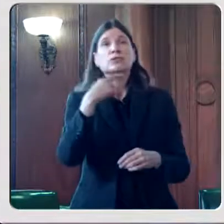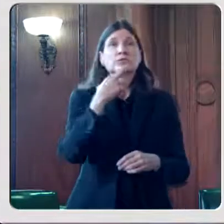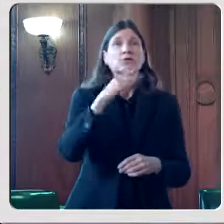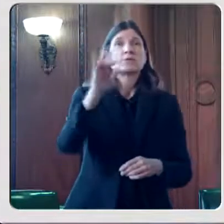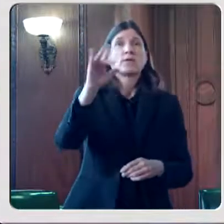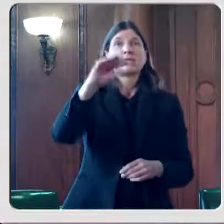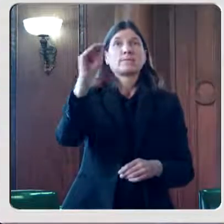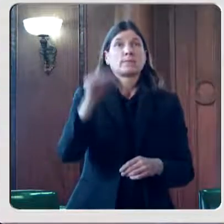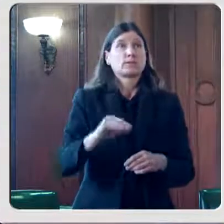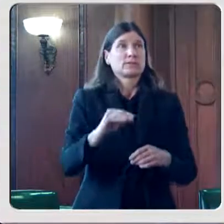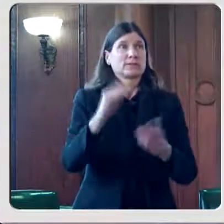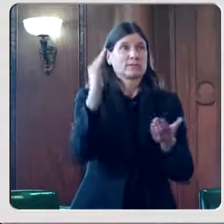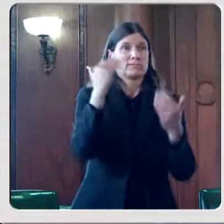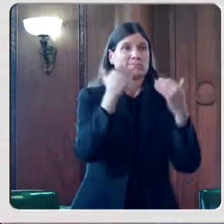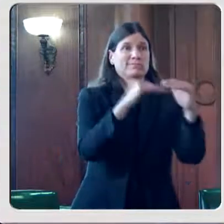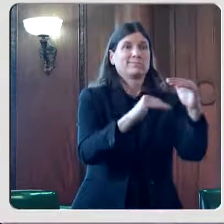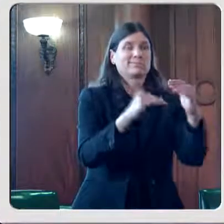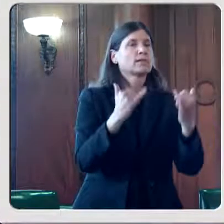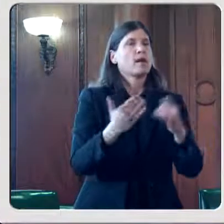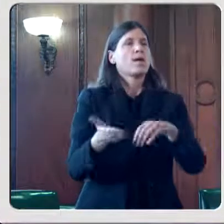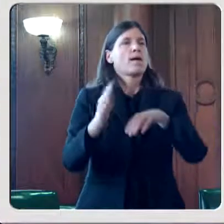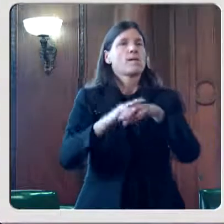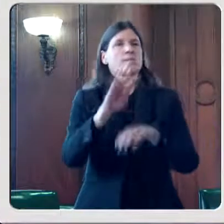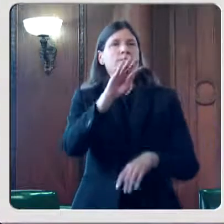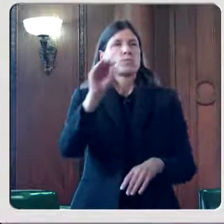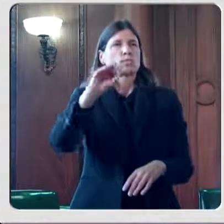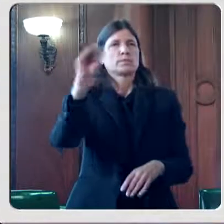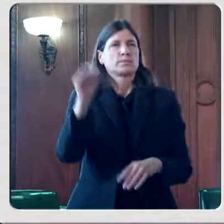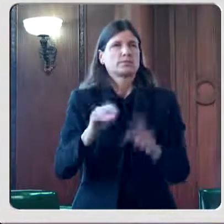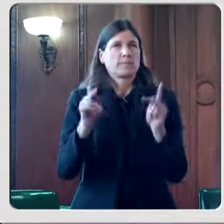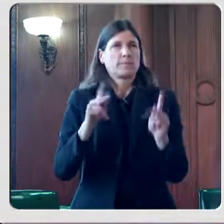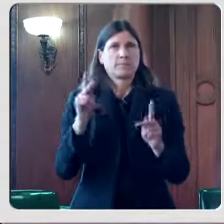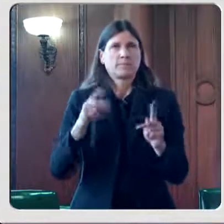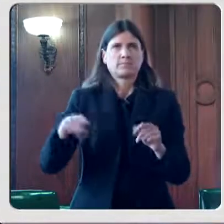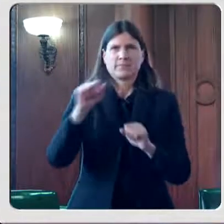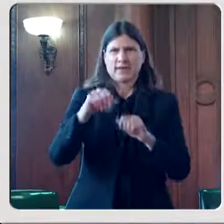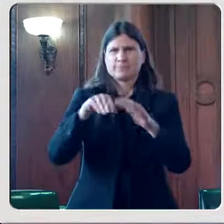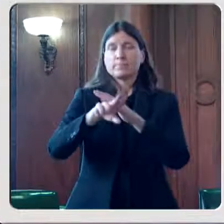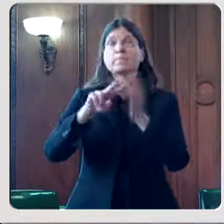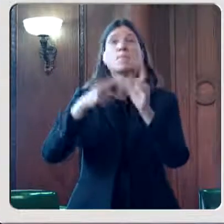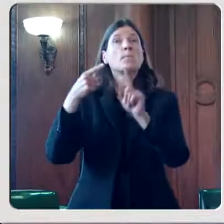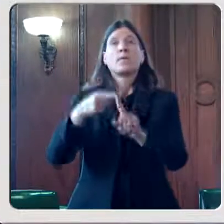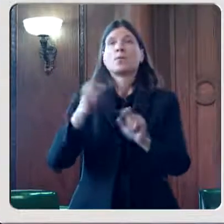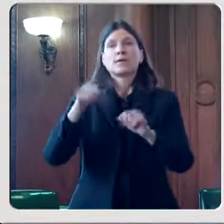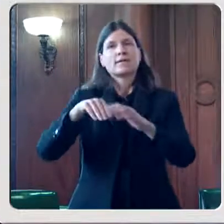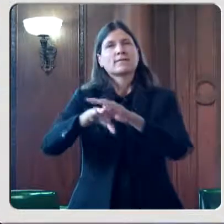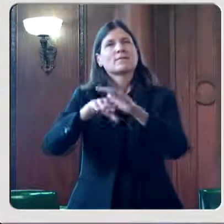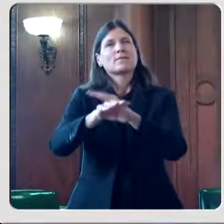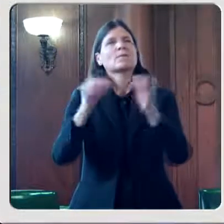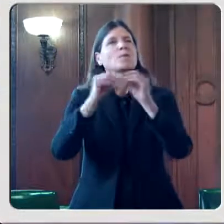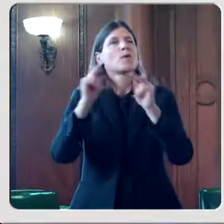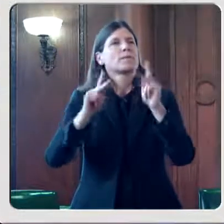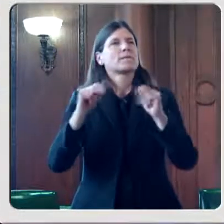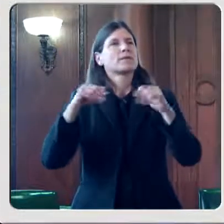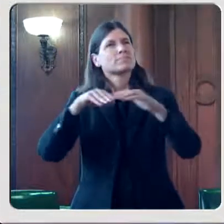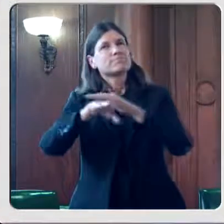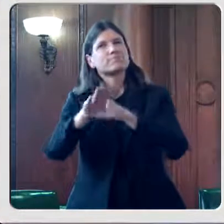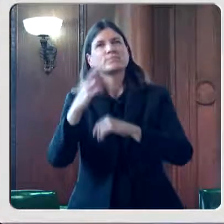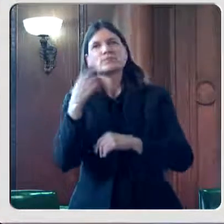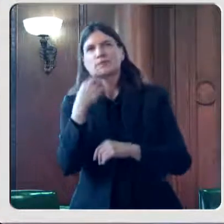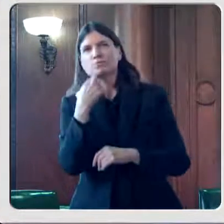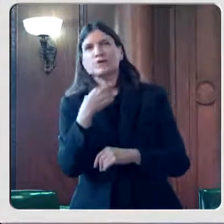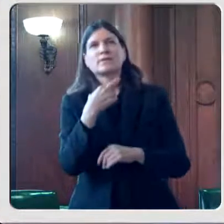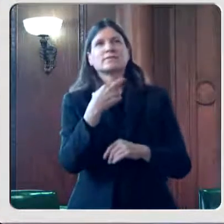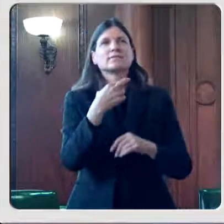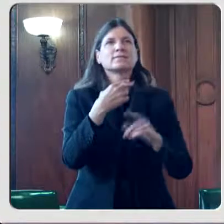you still, for indoor, residential and other activities, 10. It still stays at 10